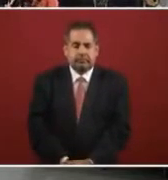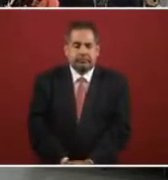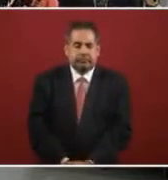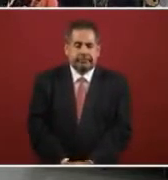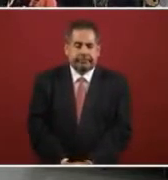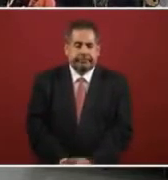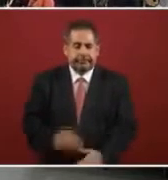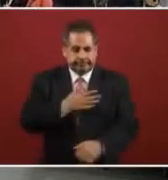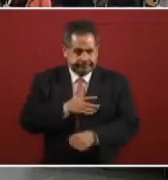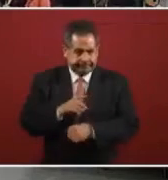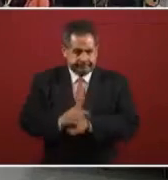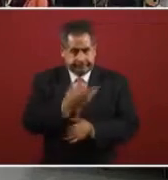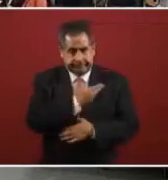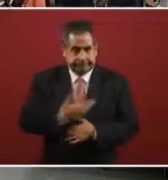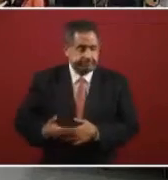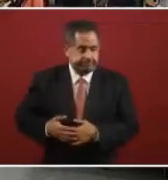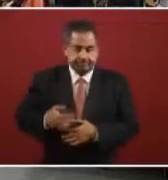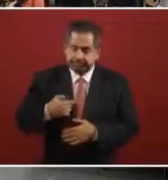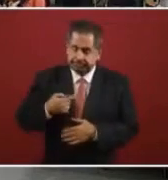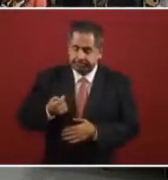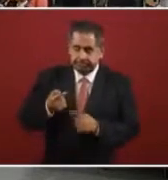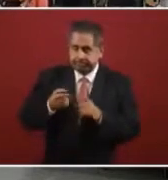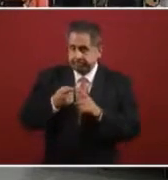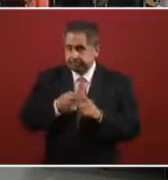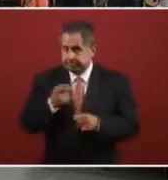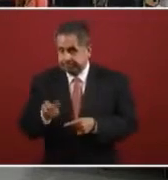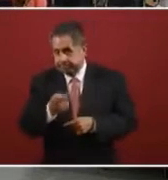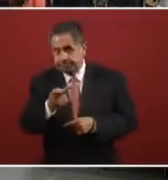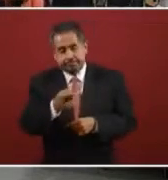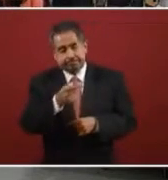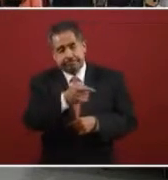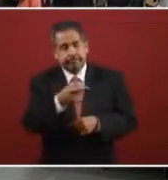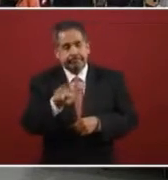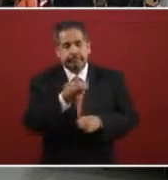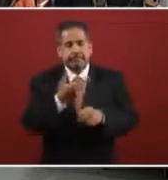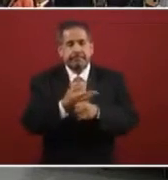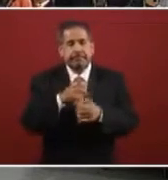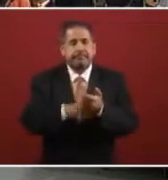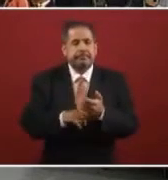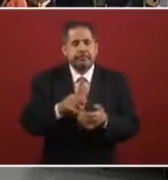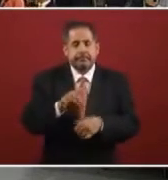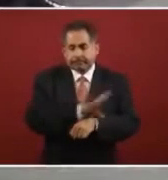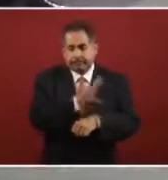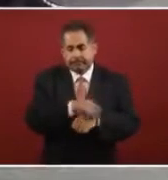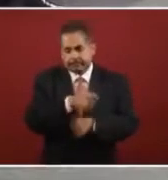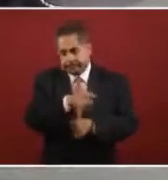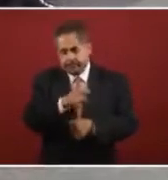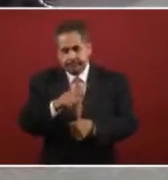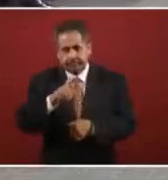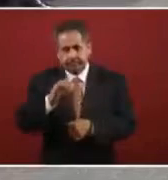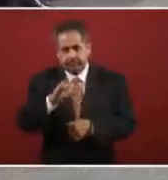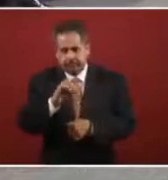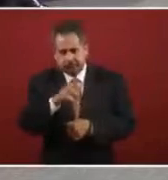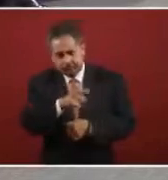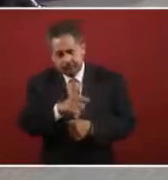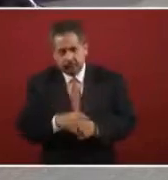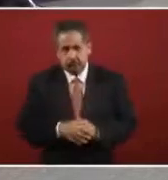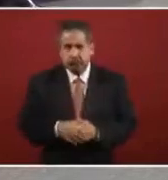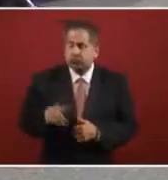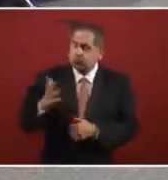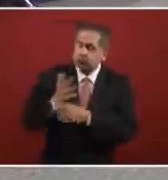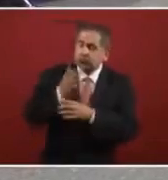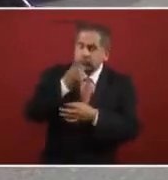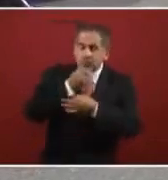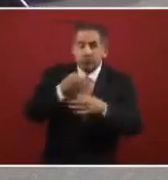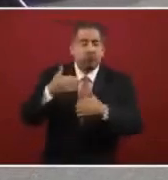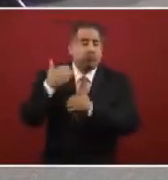Buenos días, presidente. Mi Hello, primera Mr. pregunta es President. para My la first secretaria question de is for the Secretary. Usted anuncia ya que You se tiene announced una fecha de